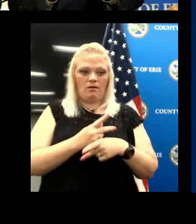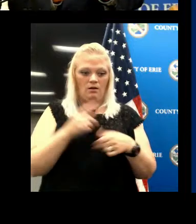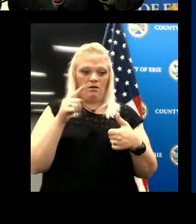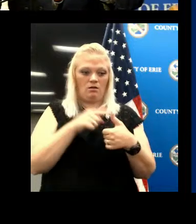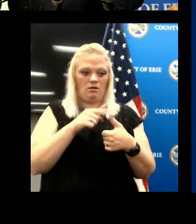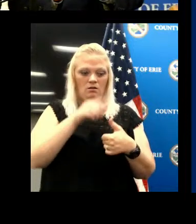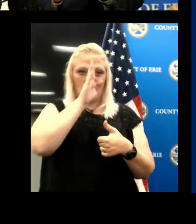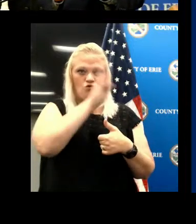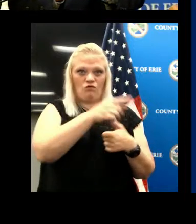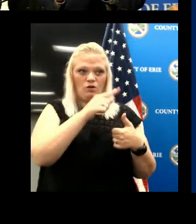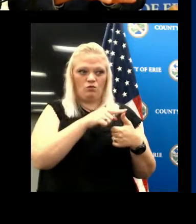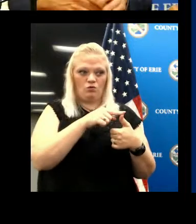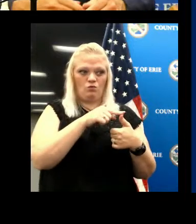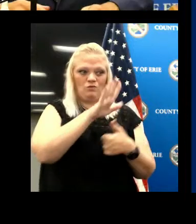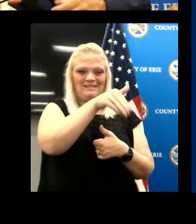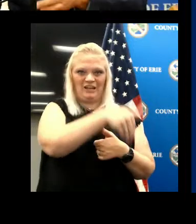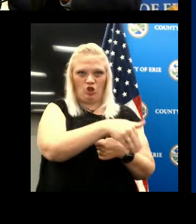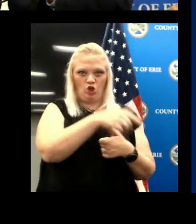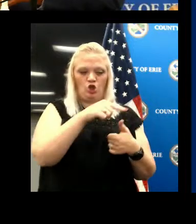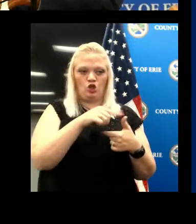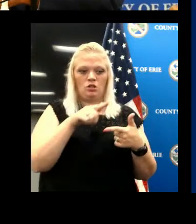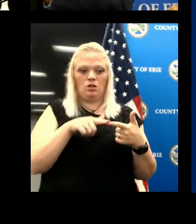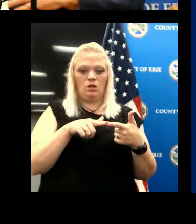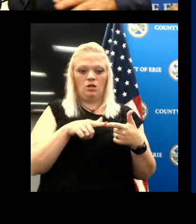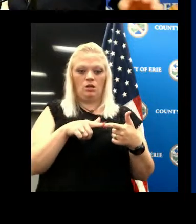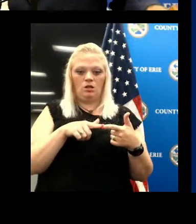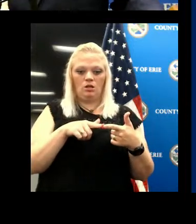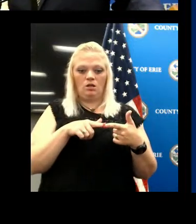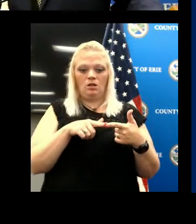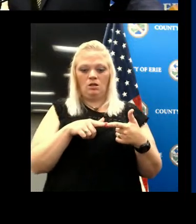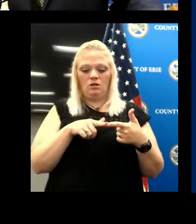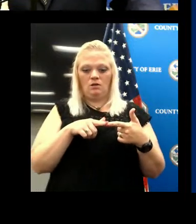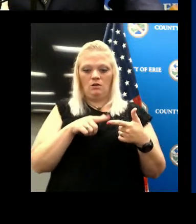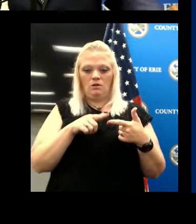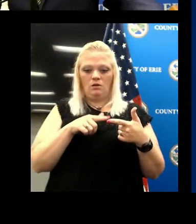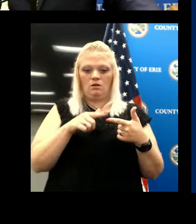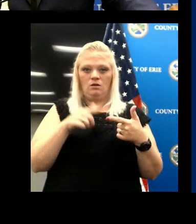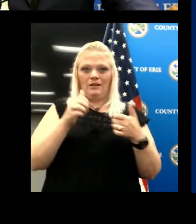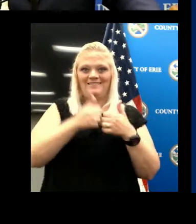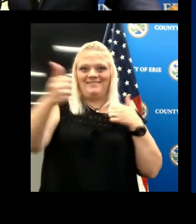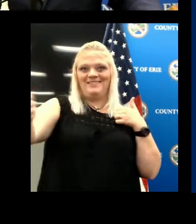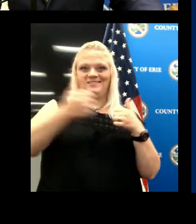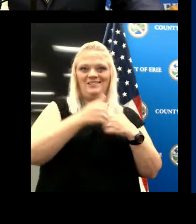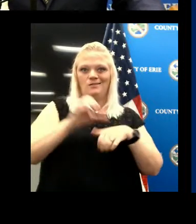will go directly to child care centers, another one which will go to help set up distance learning